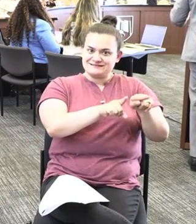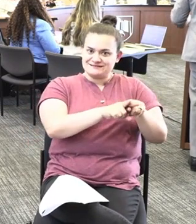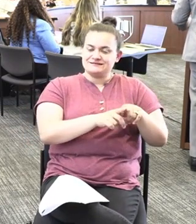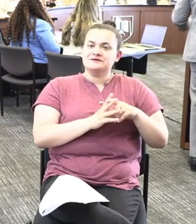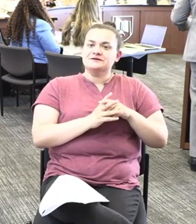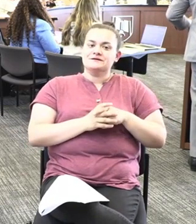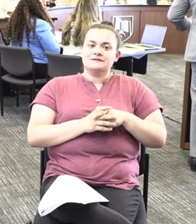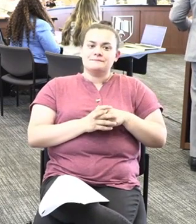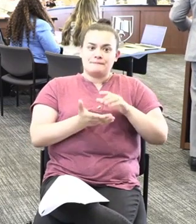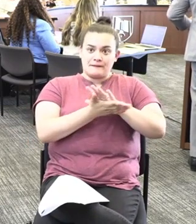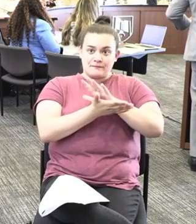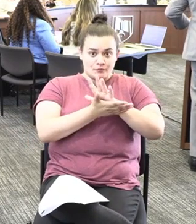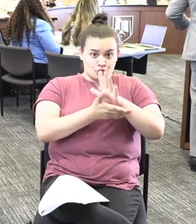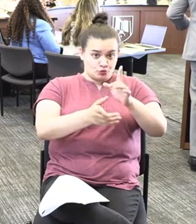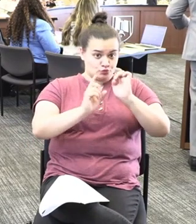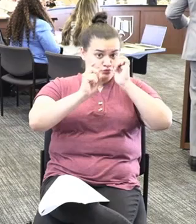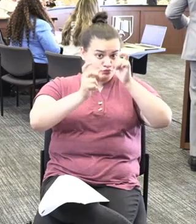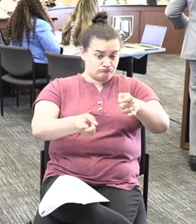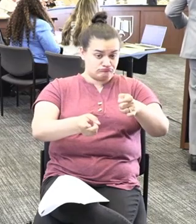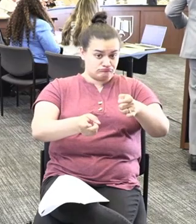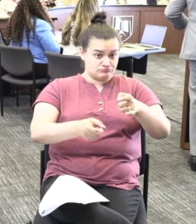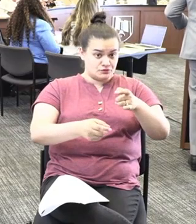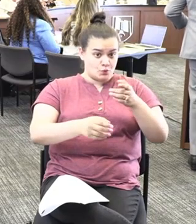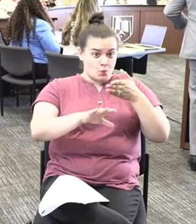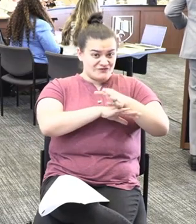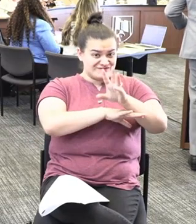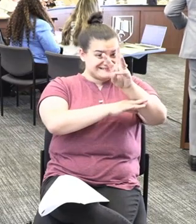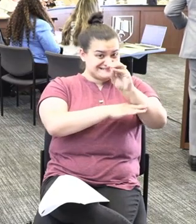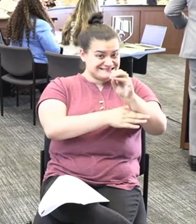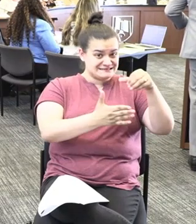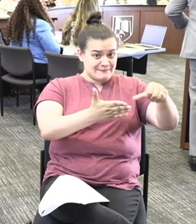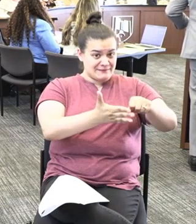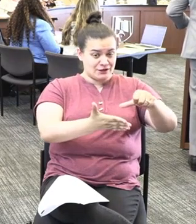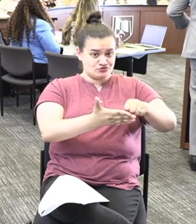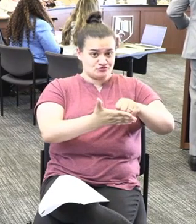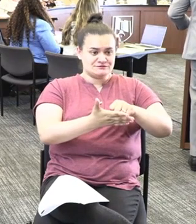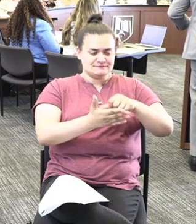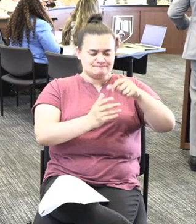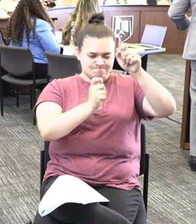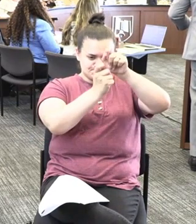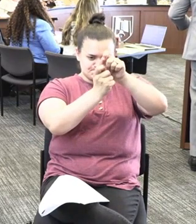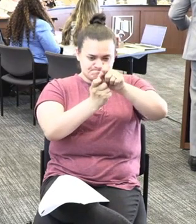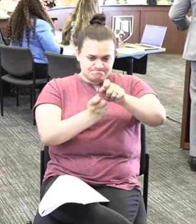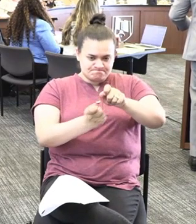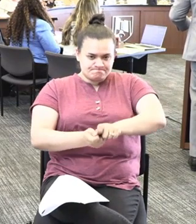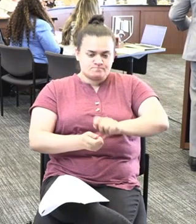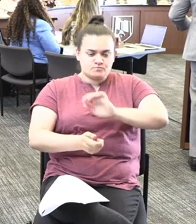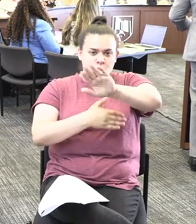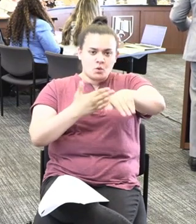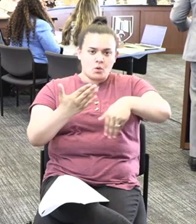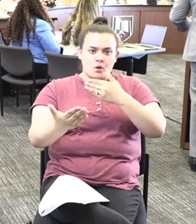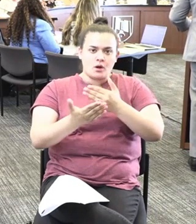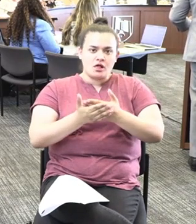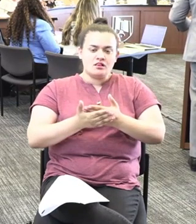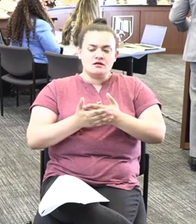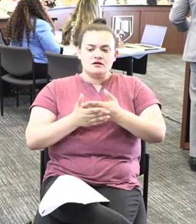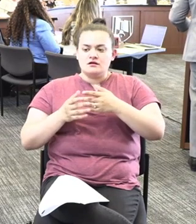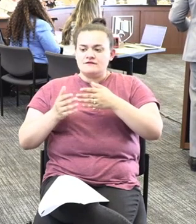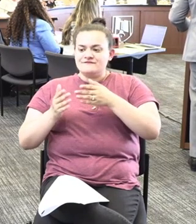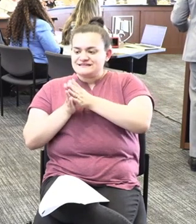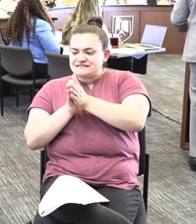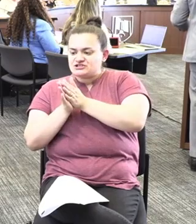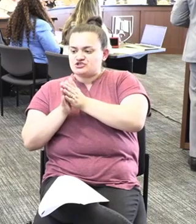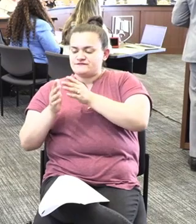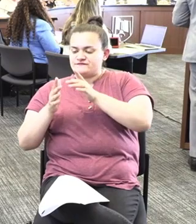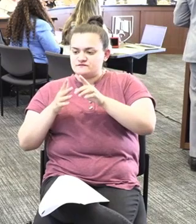big document that you received, over 60 pages, detailing all of the direction, the initiatives,